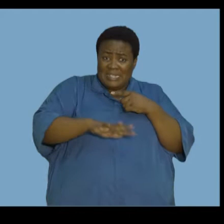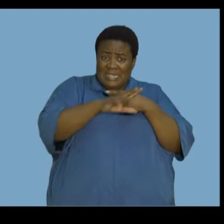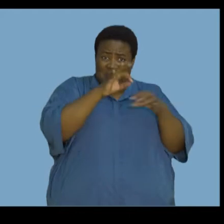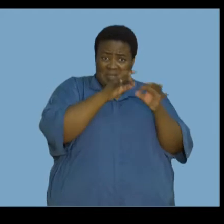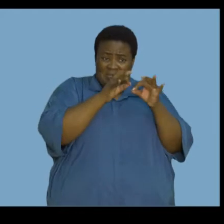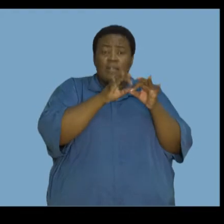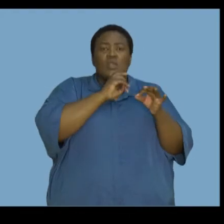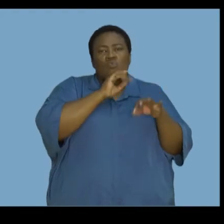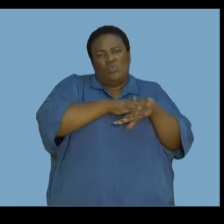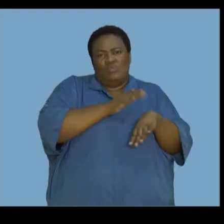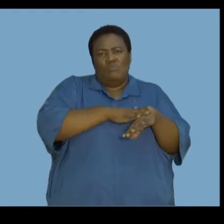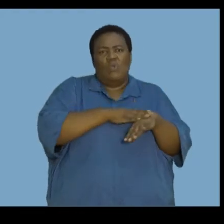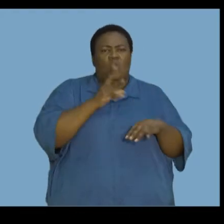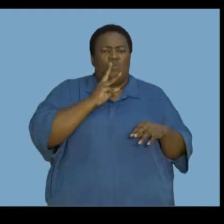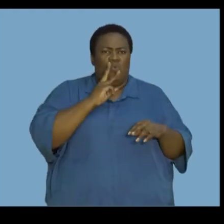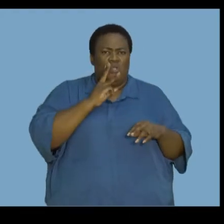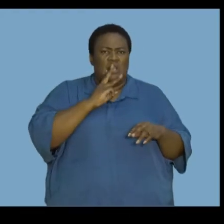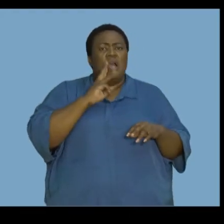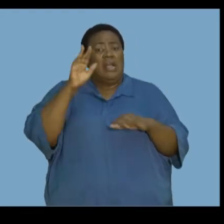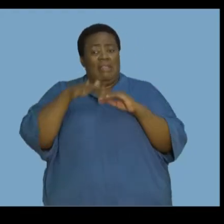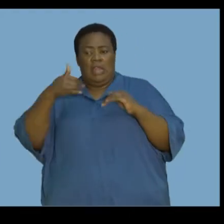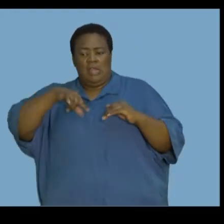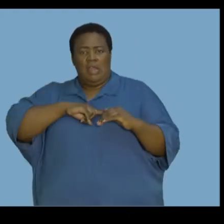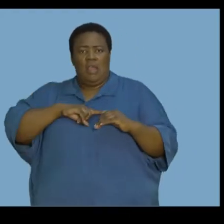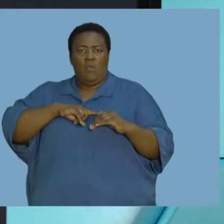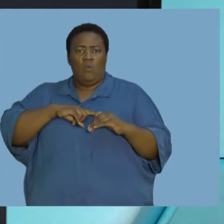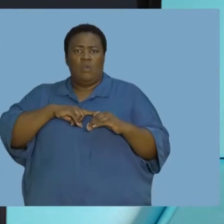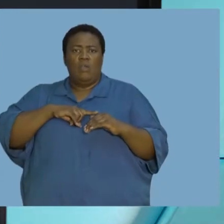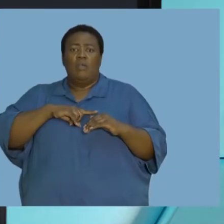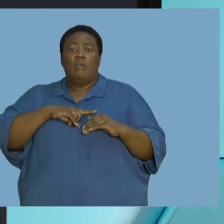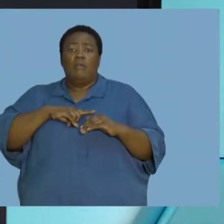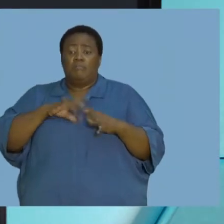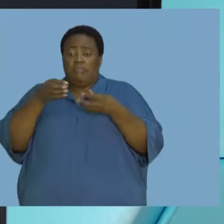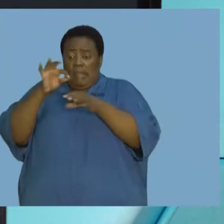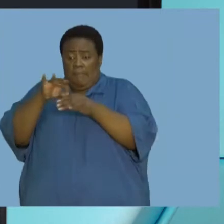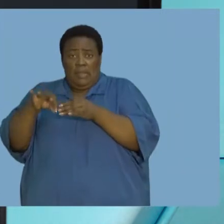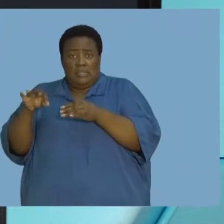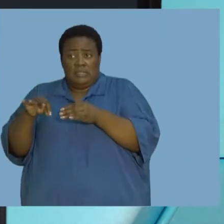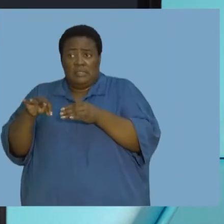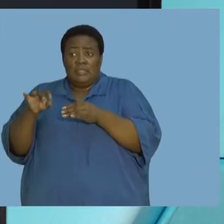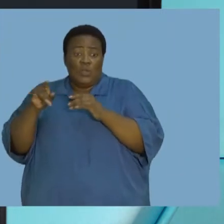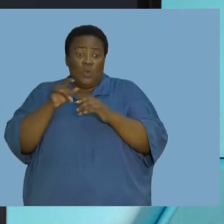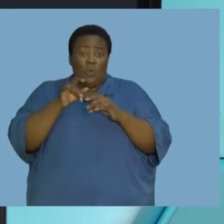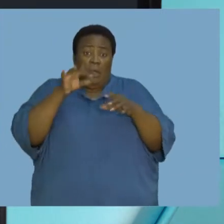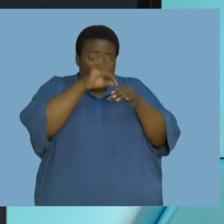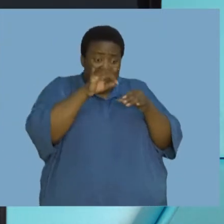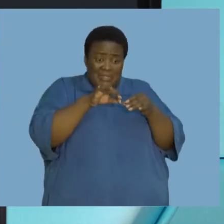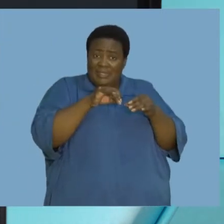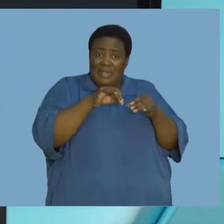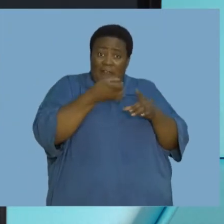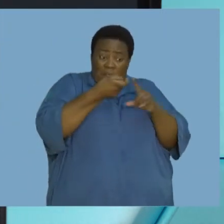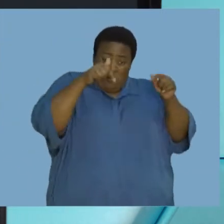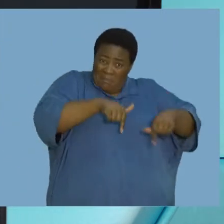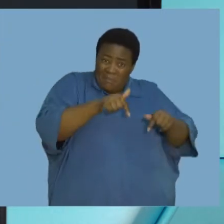naturally found in areas that tend to use more water than our indigenous species of plants. And so here now we find that these plants